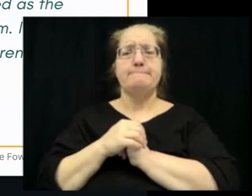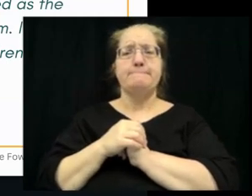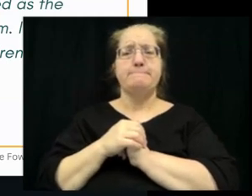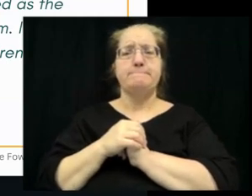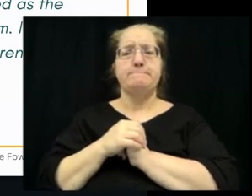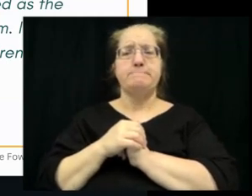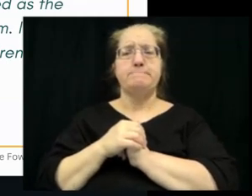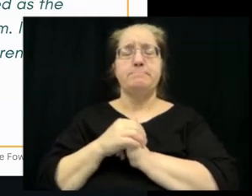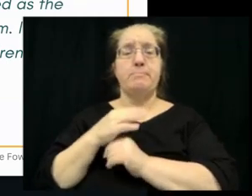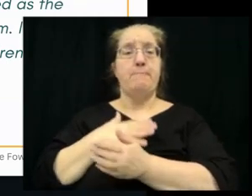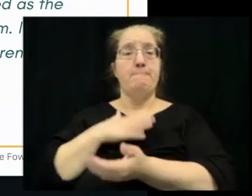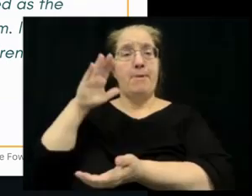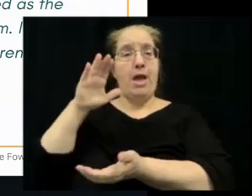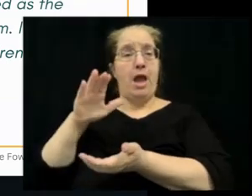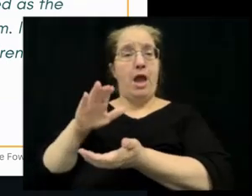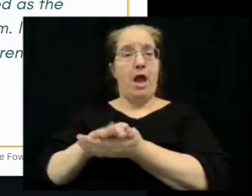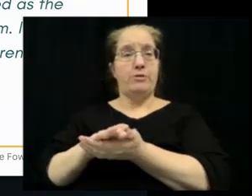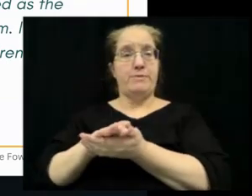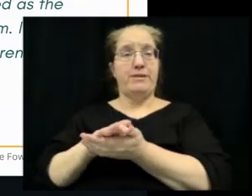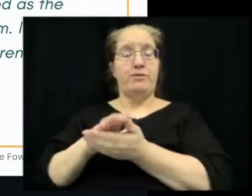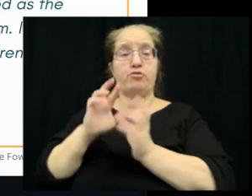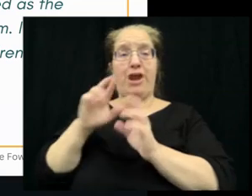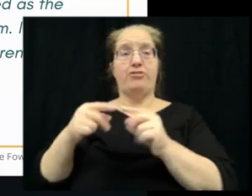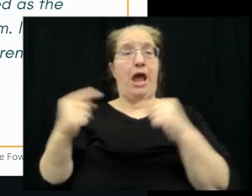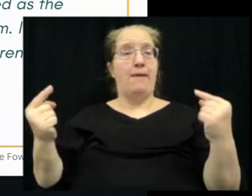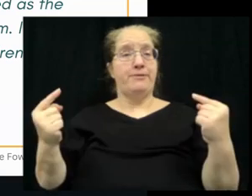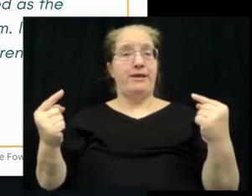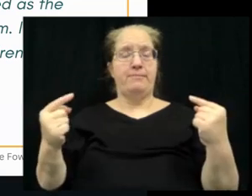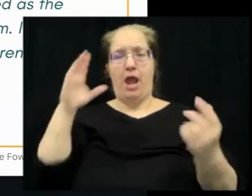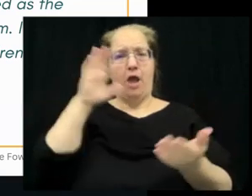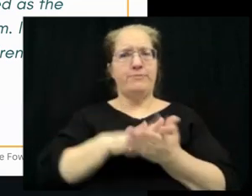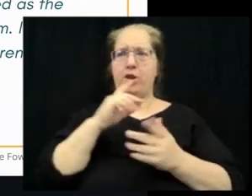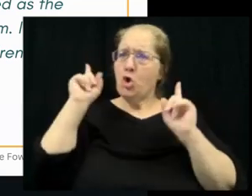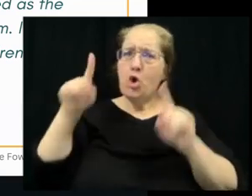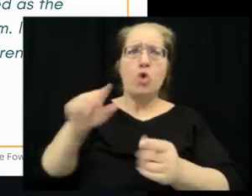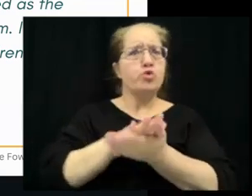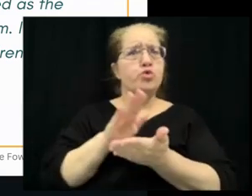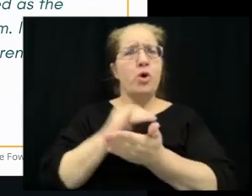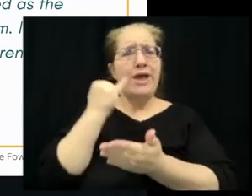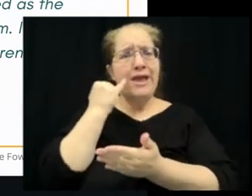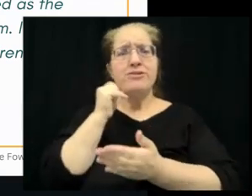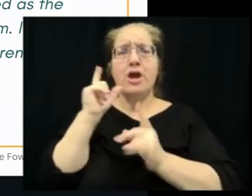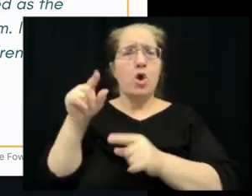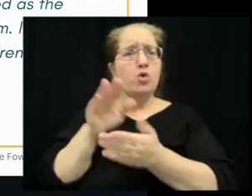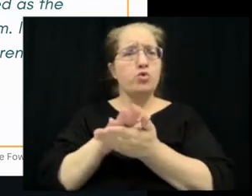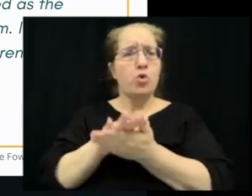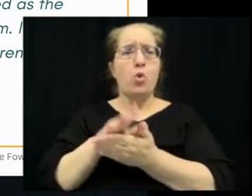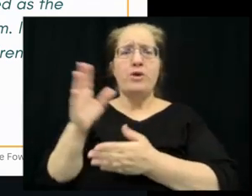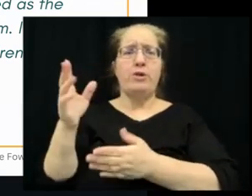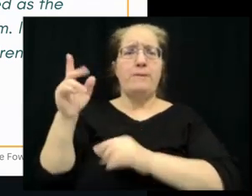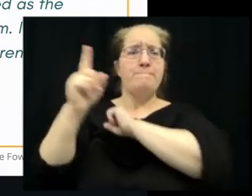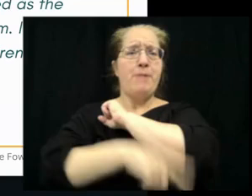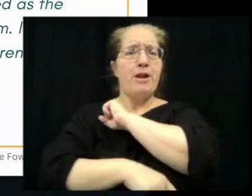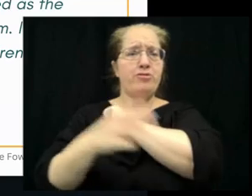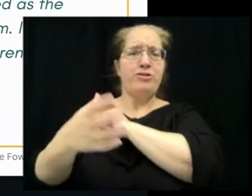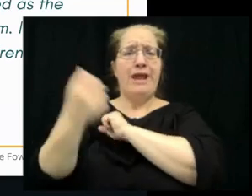And my husband had the opposite reaction. He's like, no, she should go to school. And if she doesn't go to school, she should get this taken away, this taken